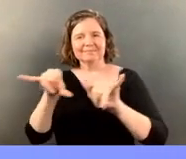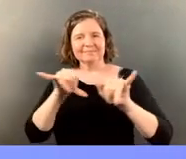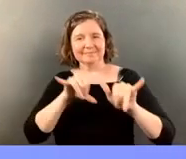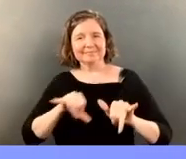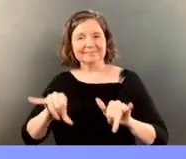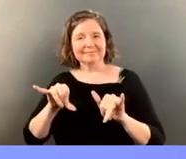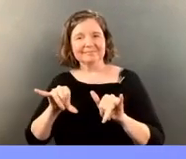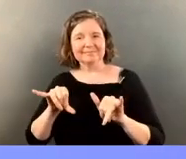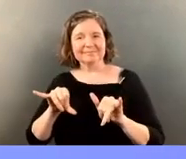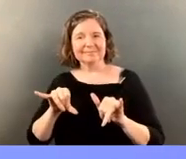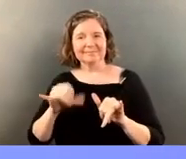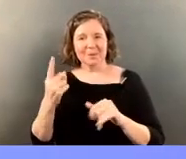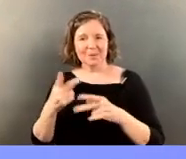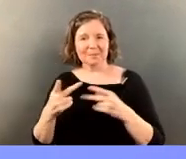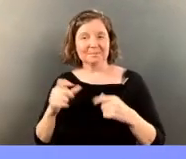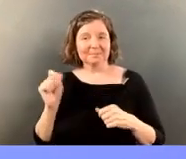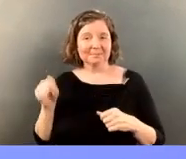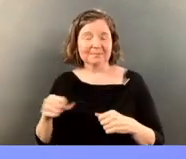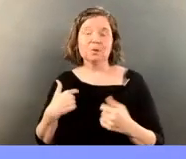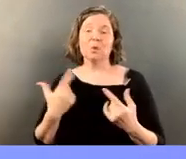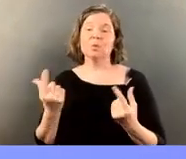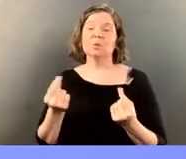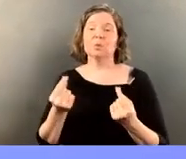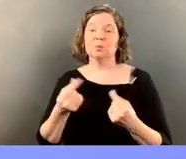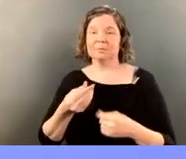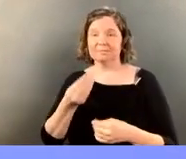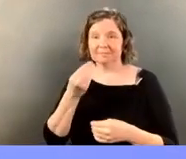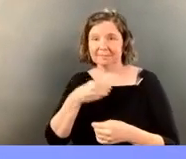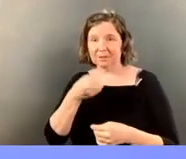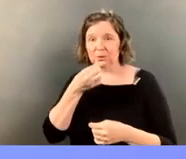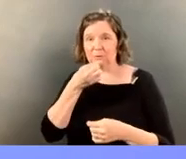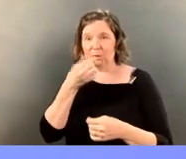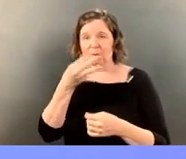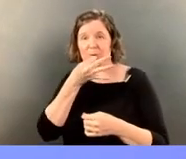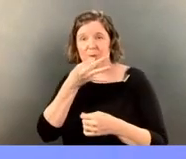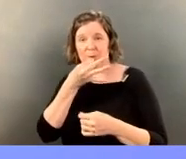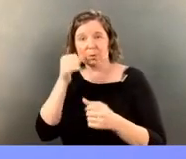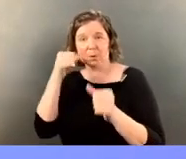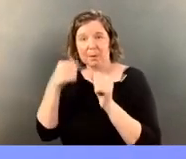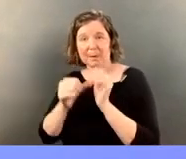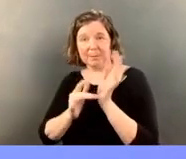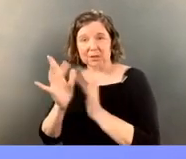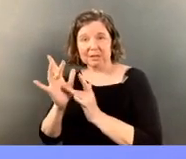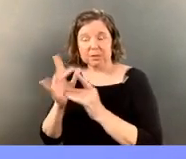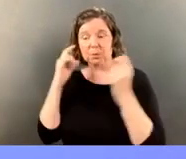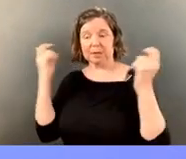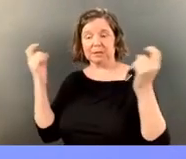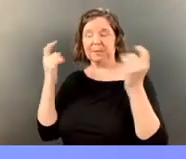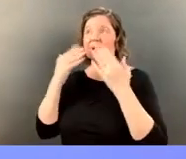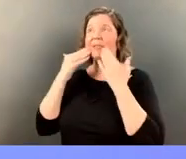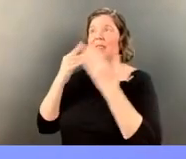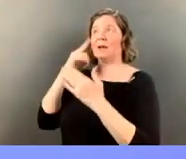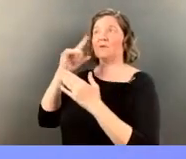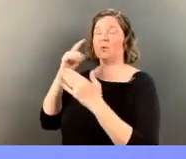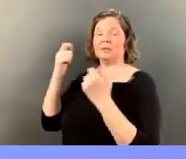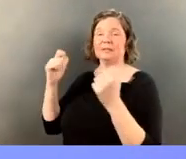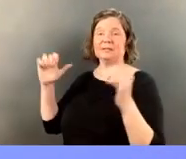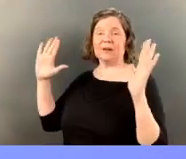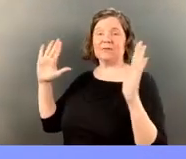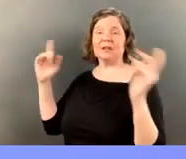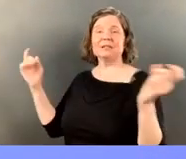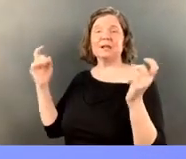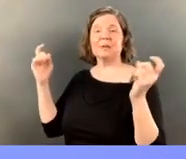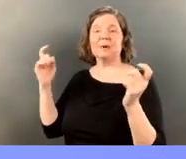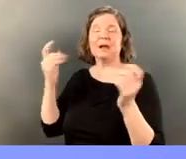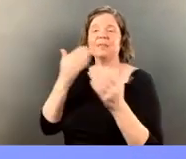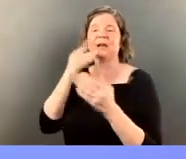and brings us into one place. And so we're going to take communion. We're going to remember Jesus. We're going to celebrate and thank him for his sacrifice and celebrate